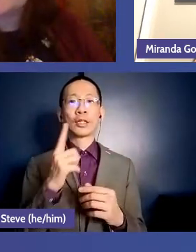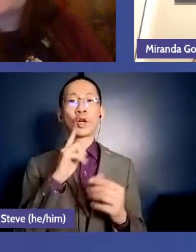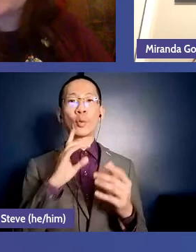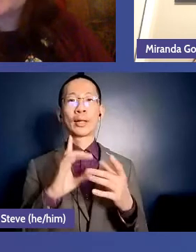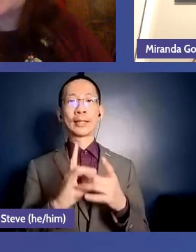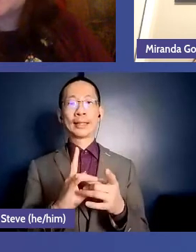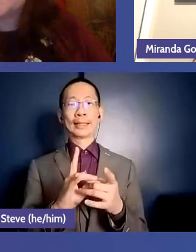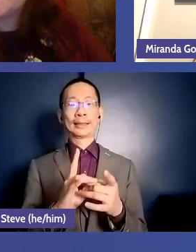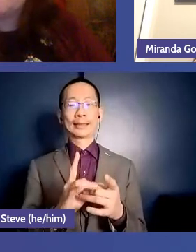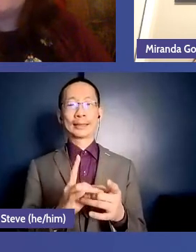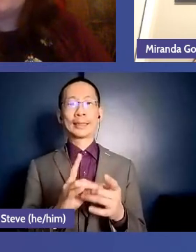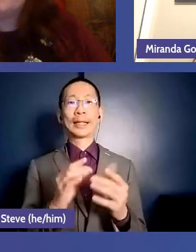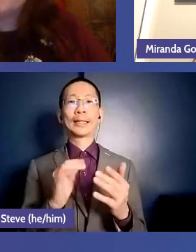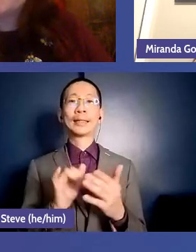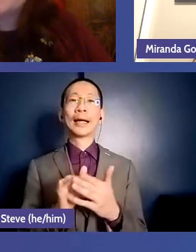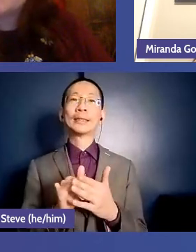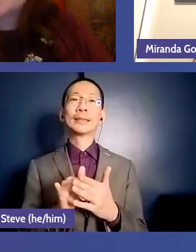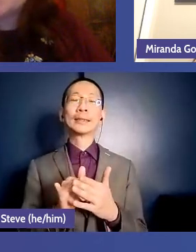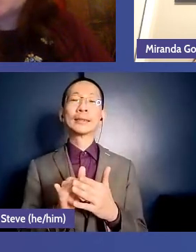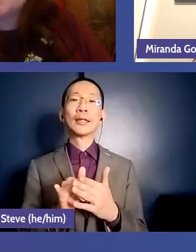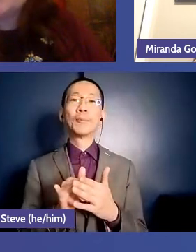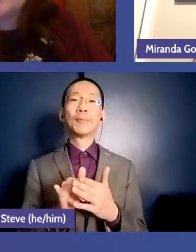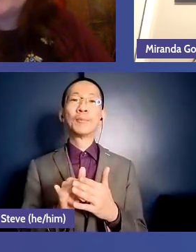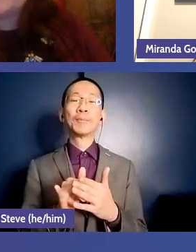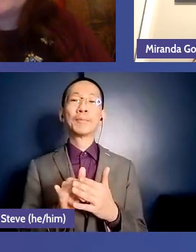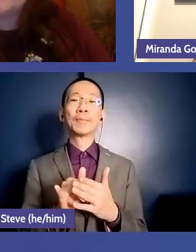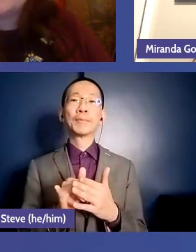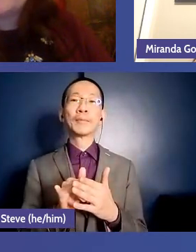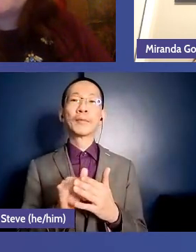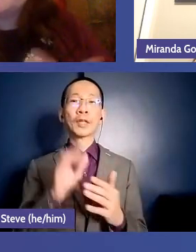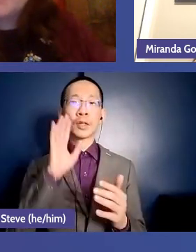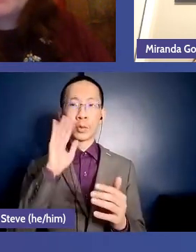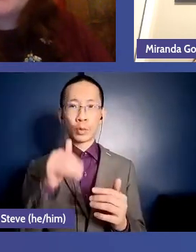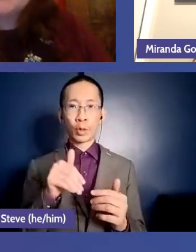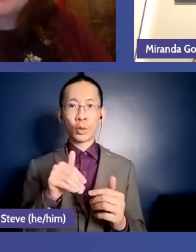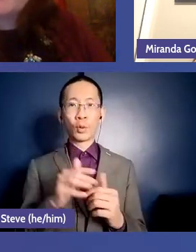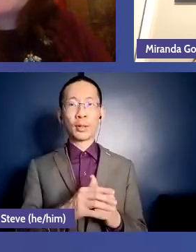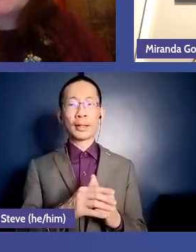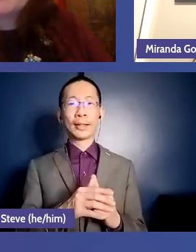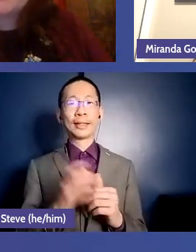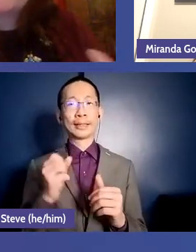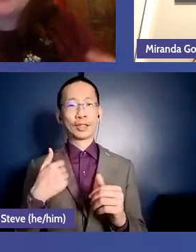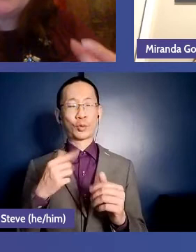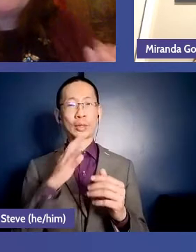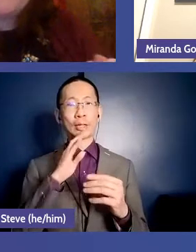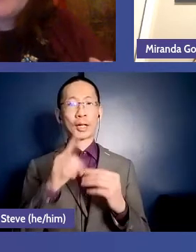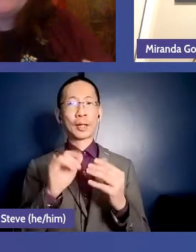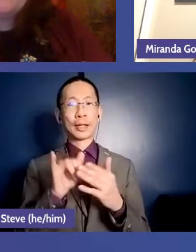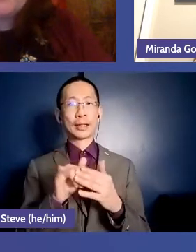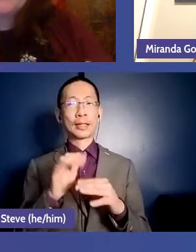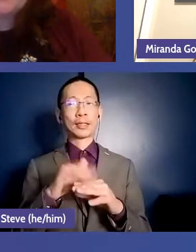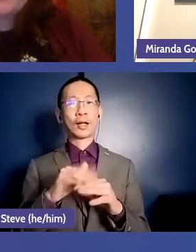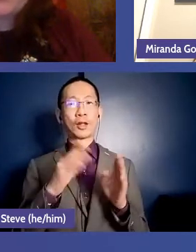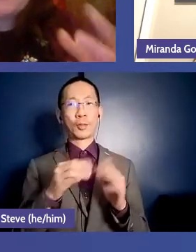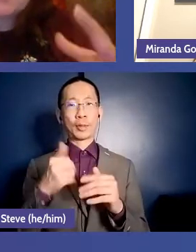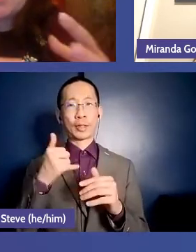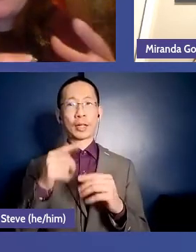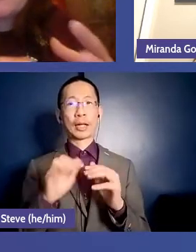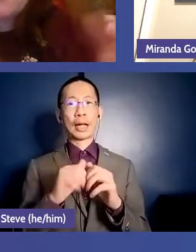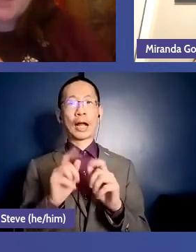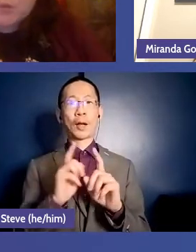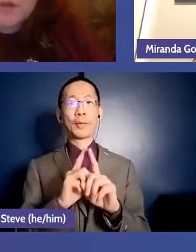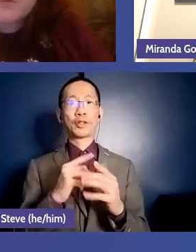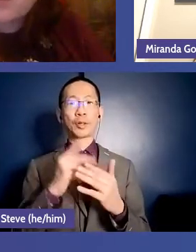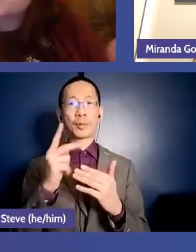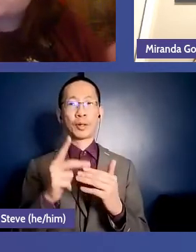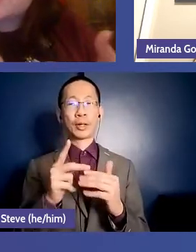closely linked, which is that, you know, and yeah, we did talk about this on the prep call, of how mentorship programs can